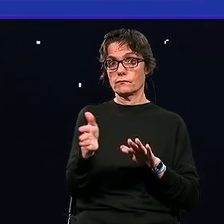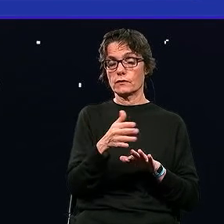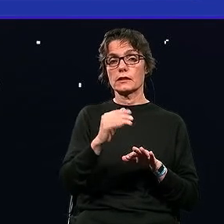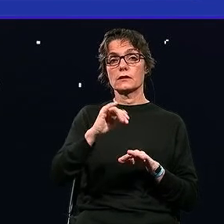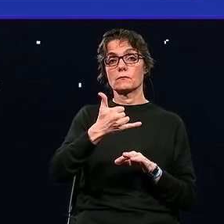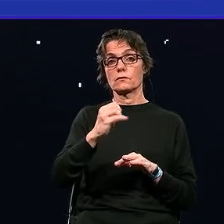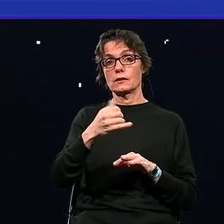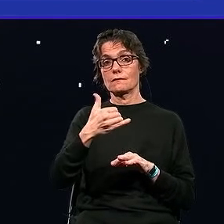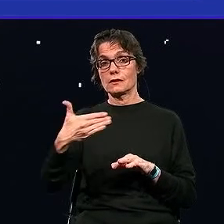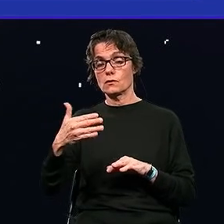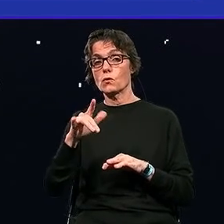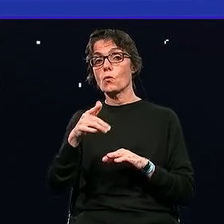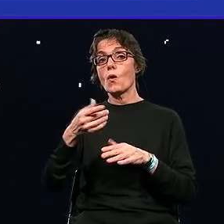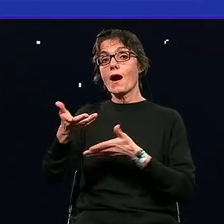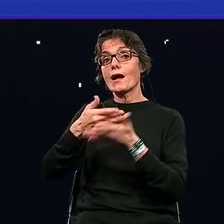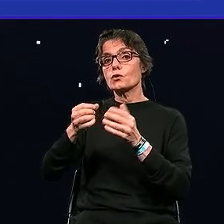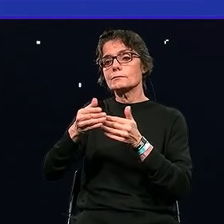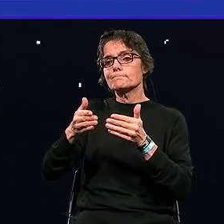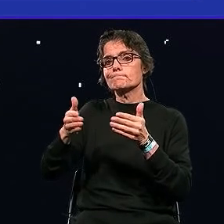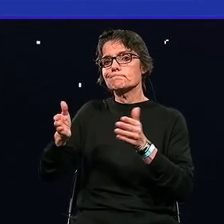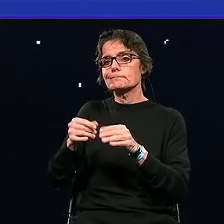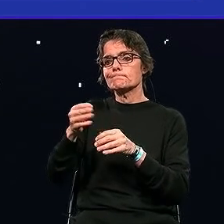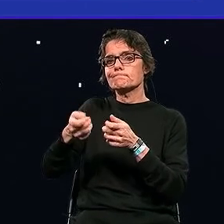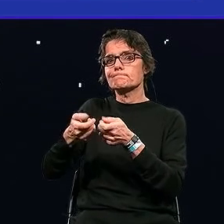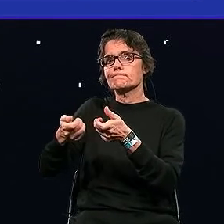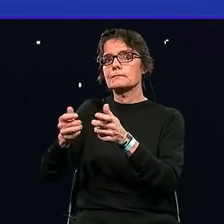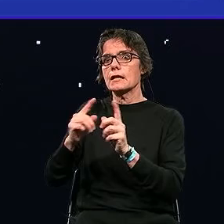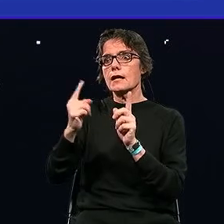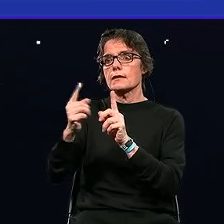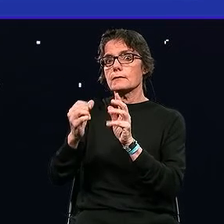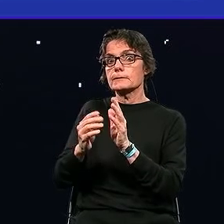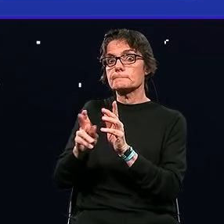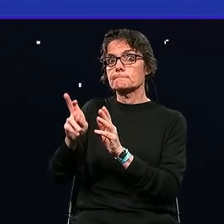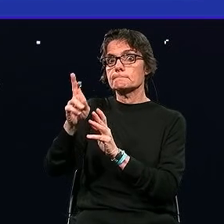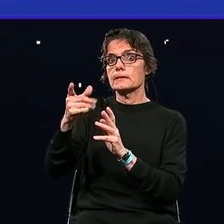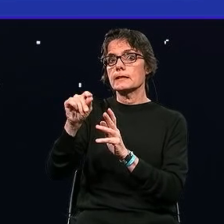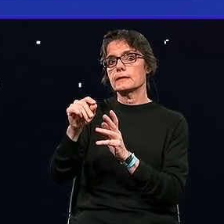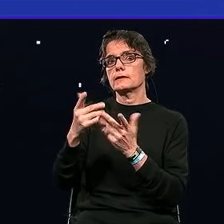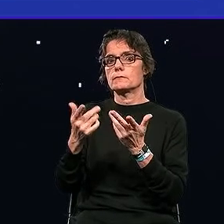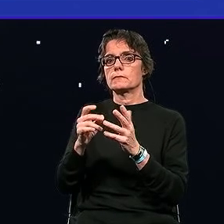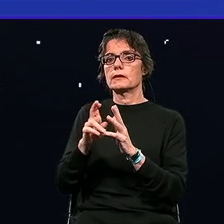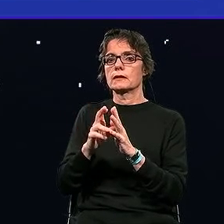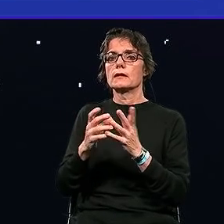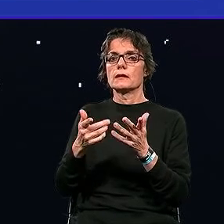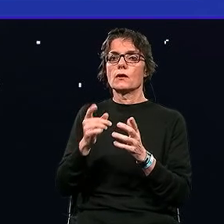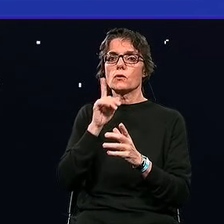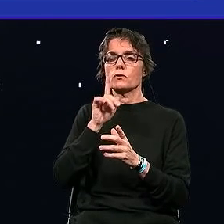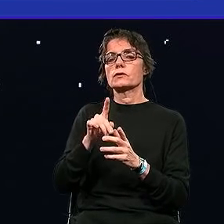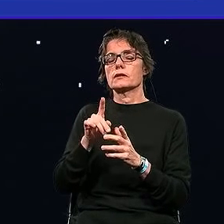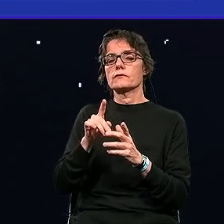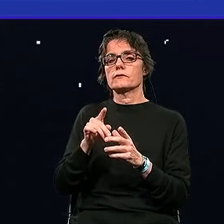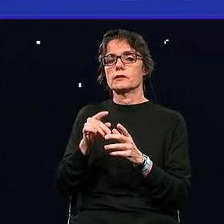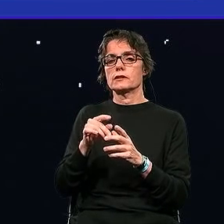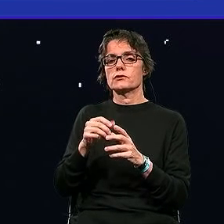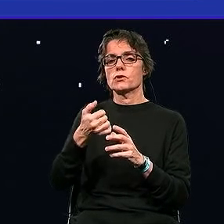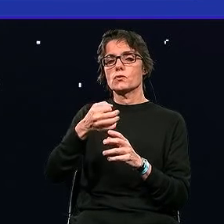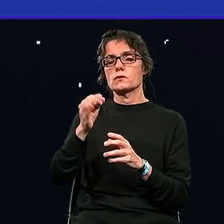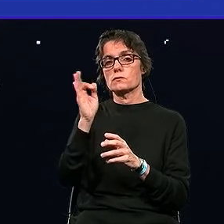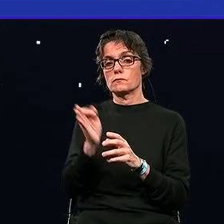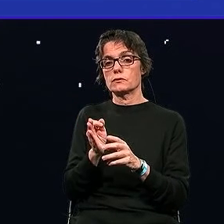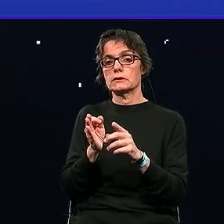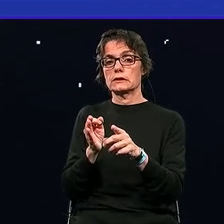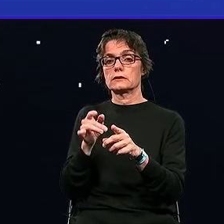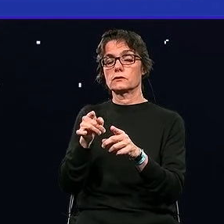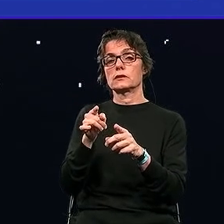the economies a little bit more, we started to see a little bit more travel, and of course we started to see a rebound. Now, the reality of that